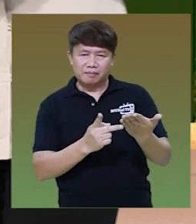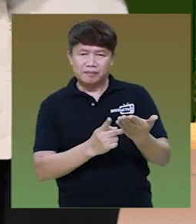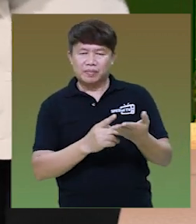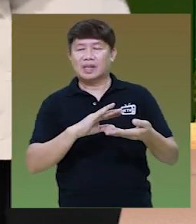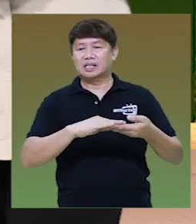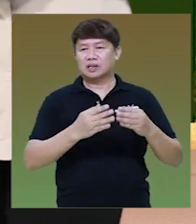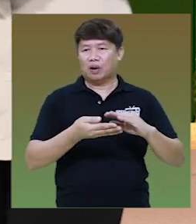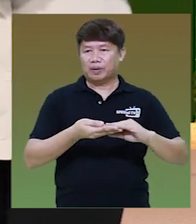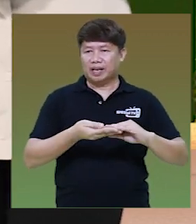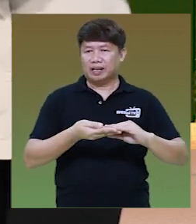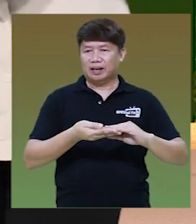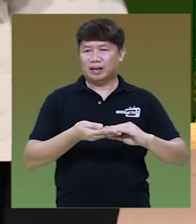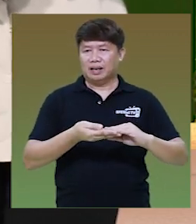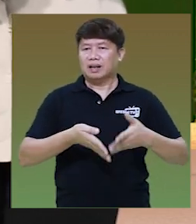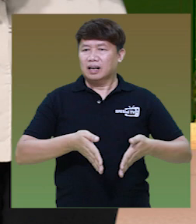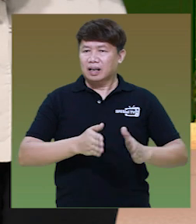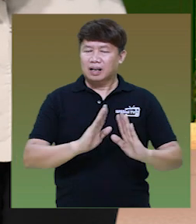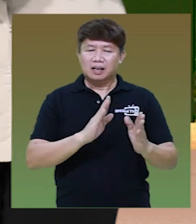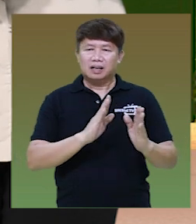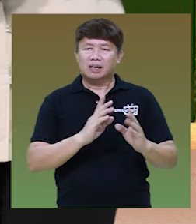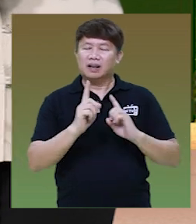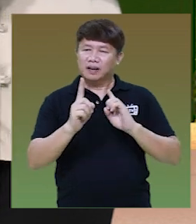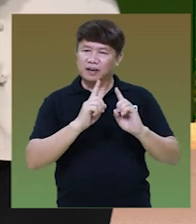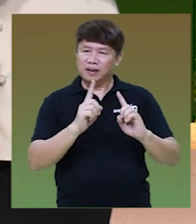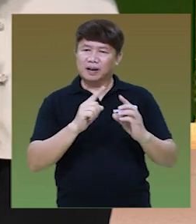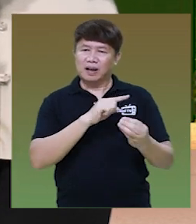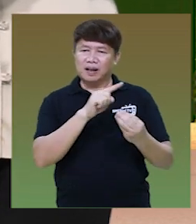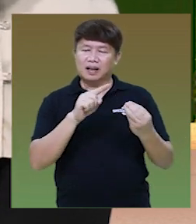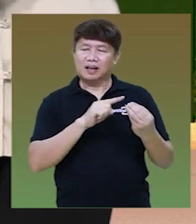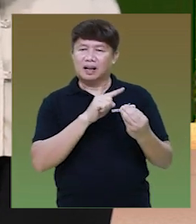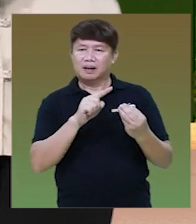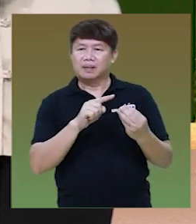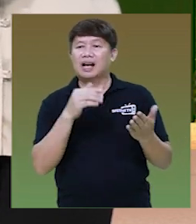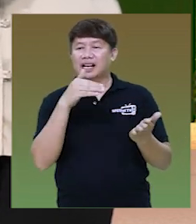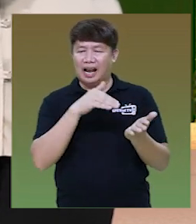a story. Let's talk about them once more.